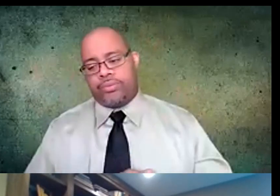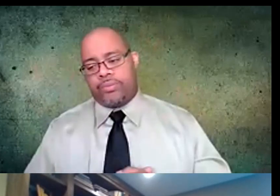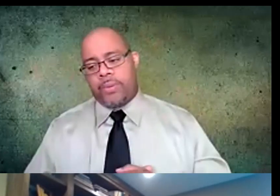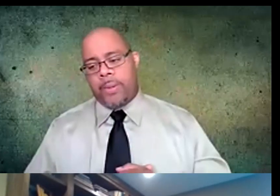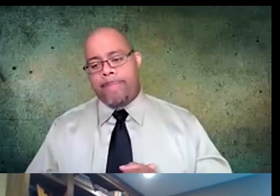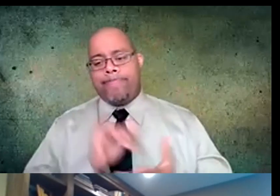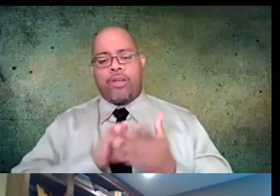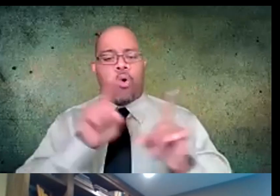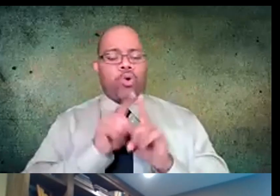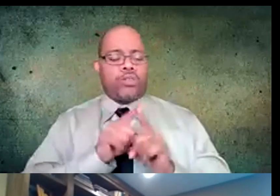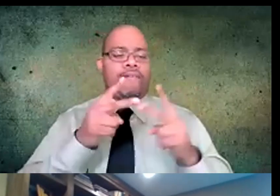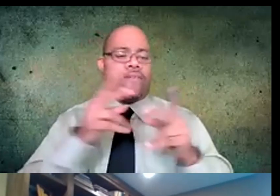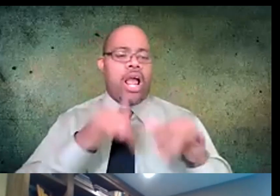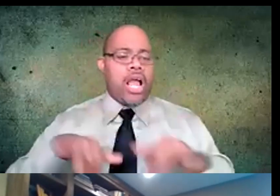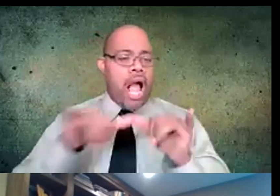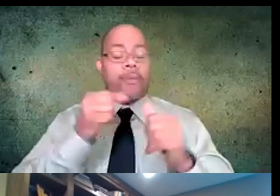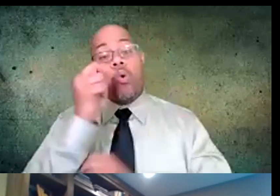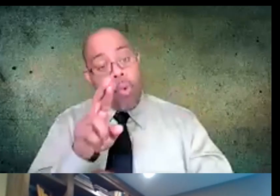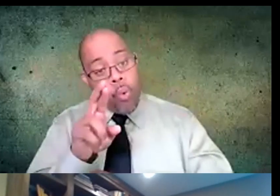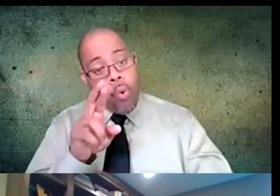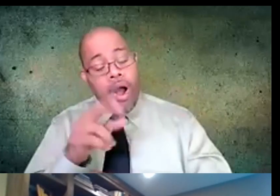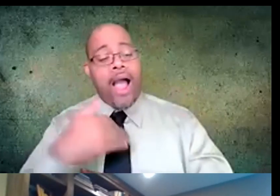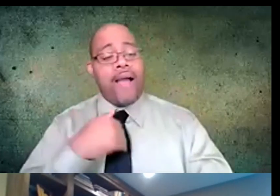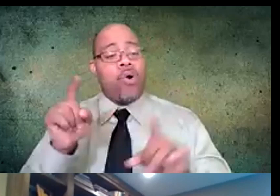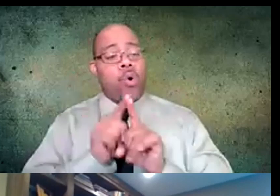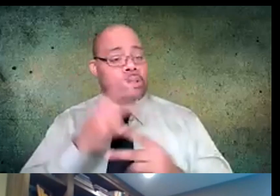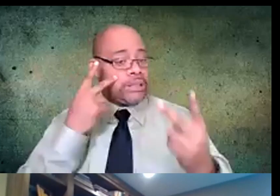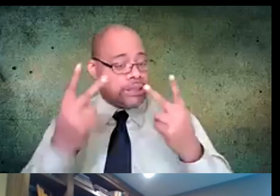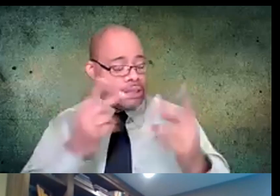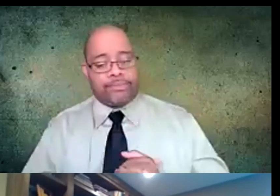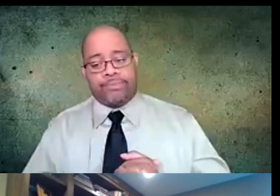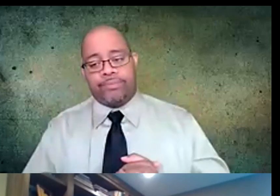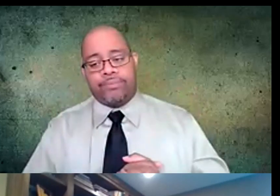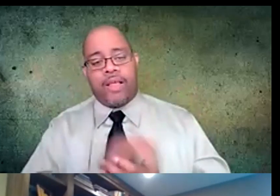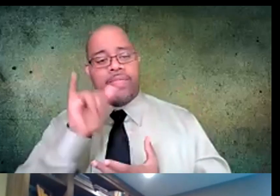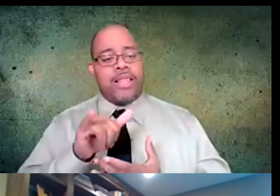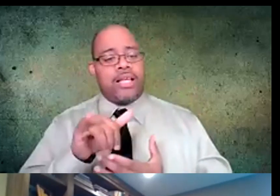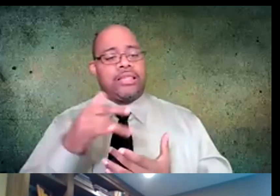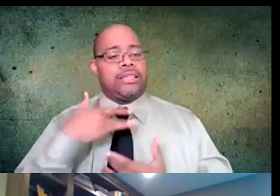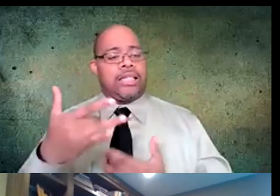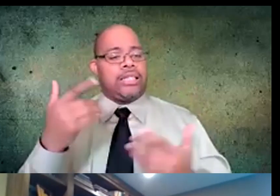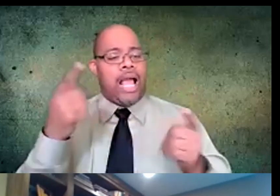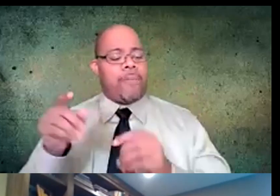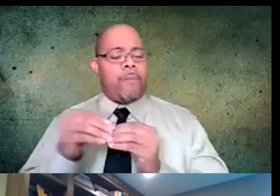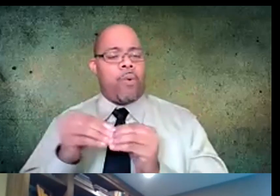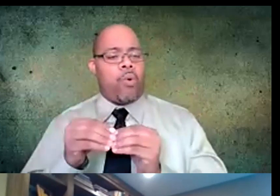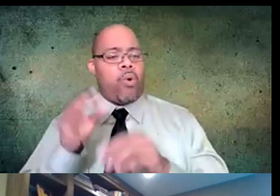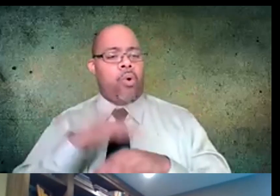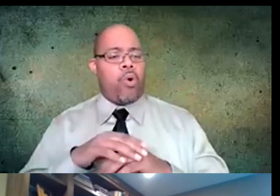That's also very common. Or I have also seen, these tend to happen more on